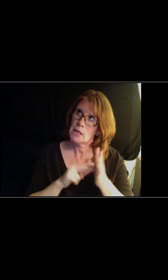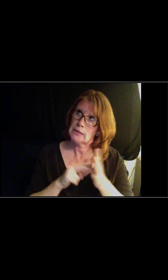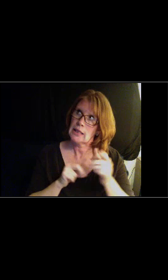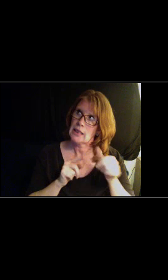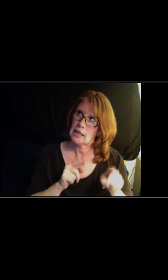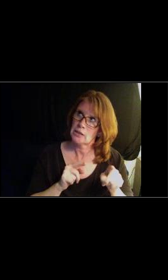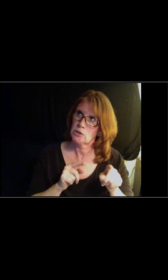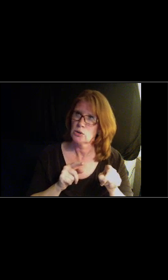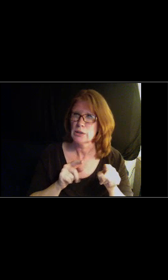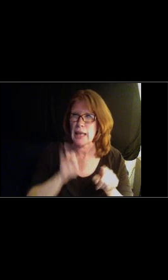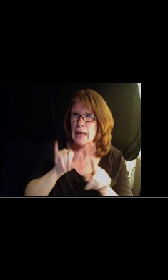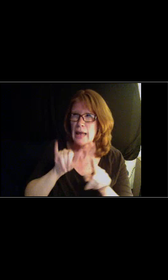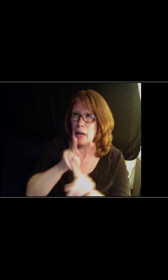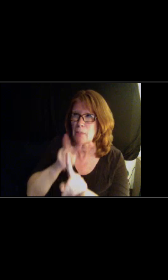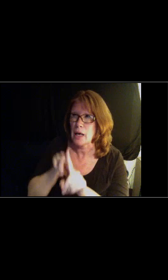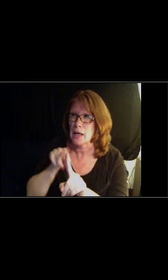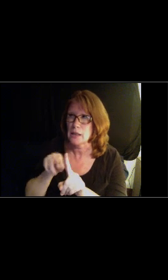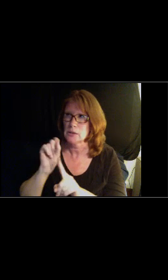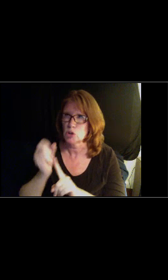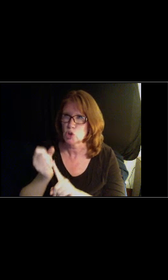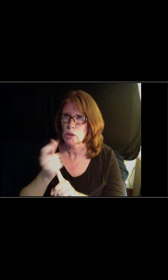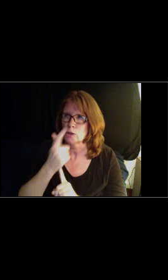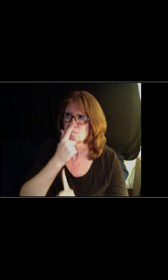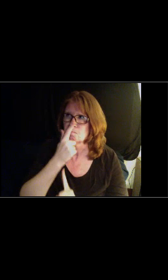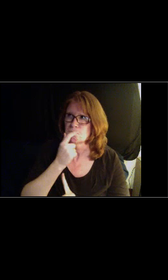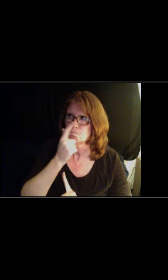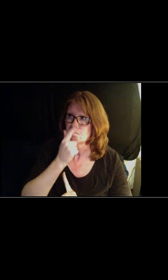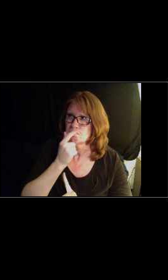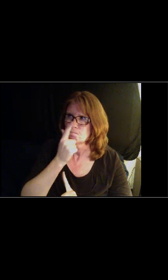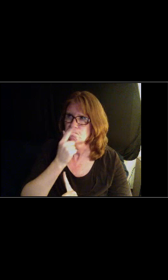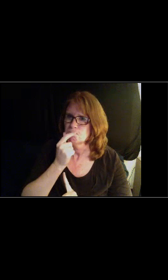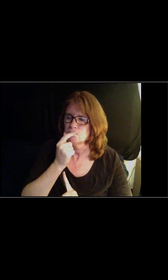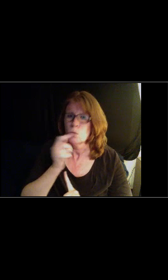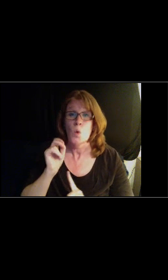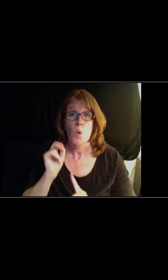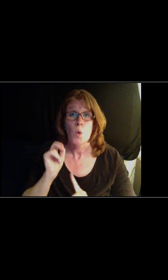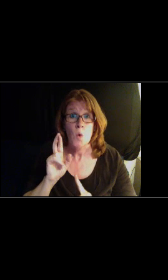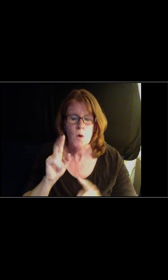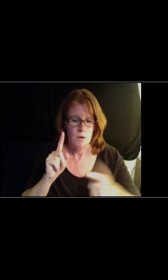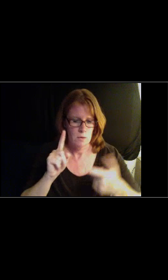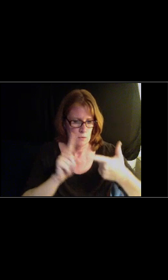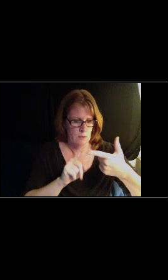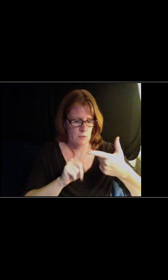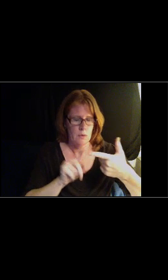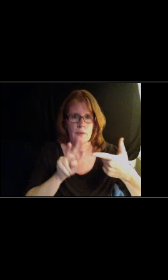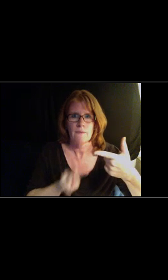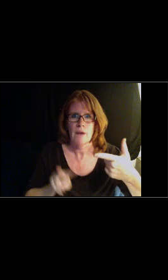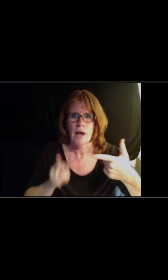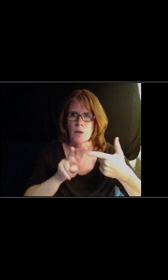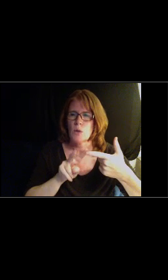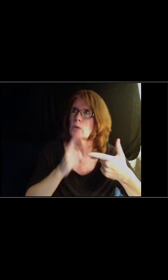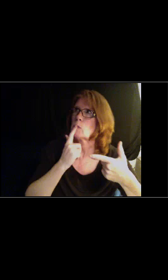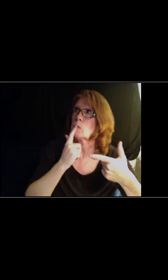So if you're working with rules, you do one rule, it means this, and I have to apply to a particular